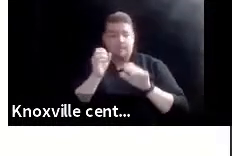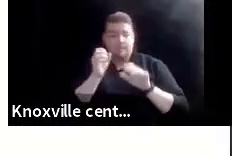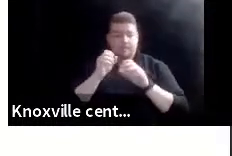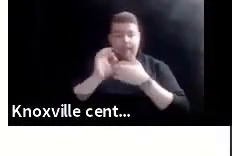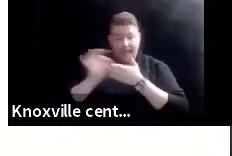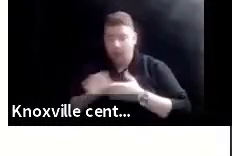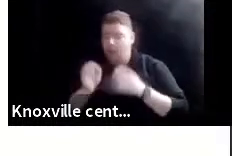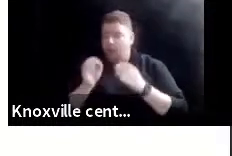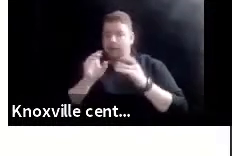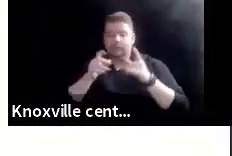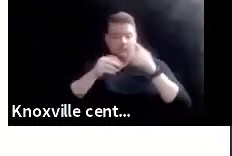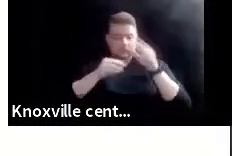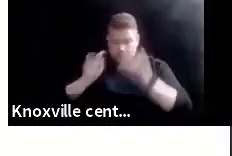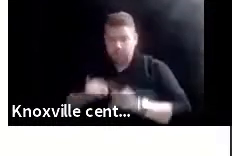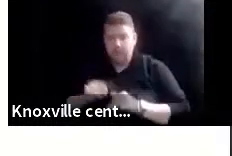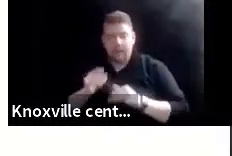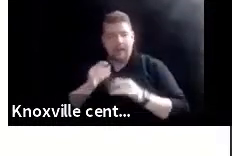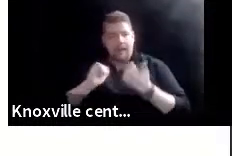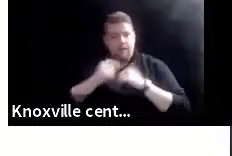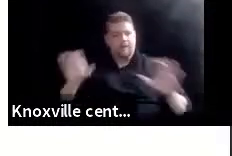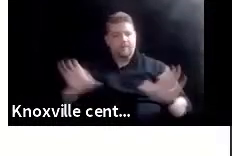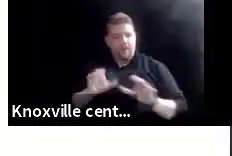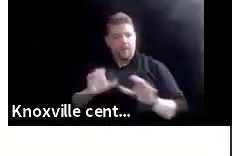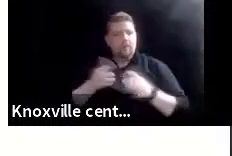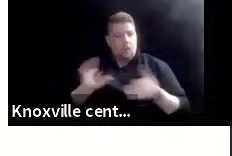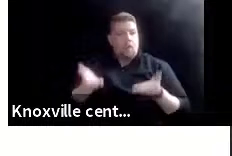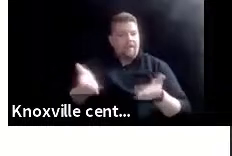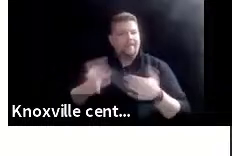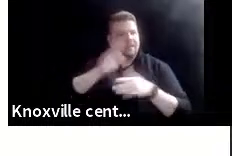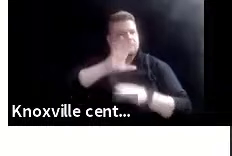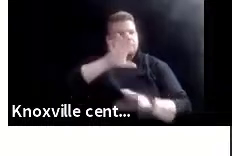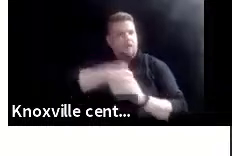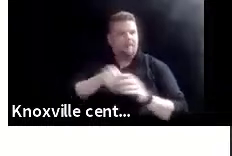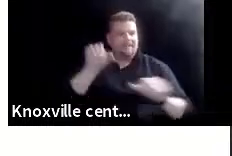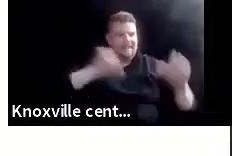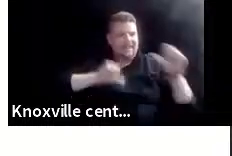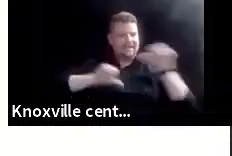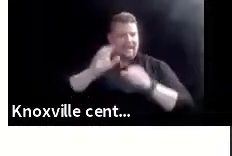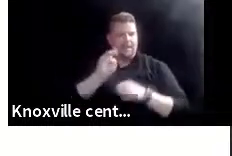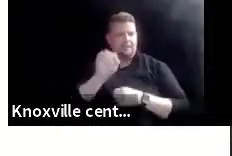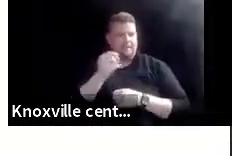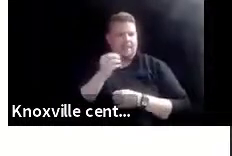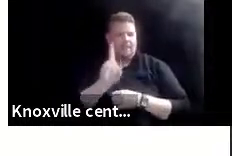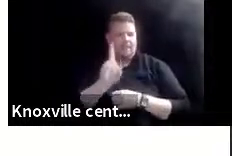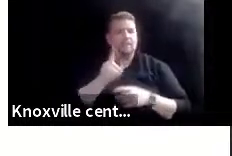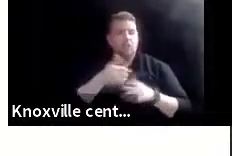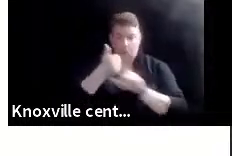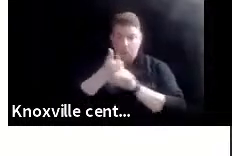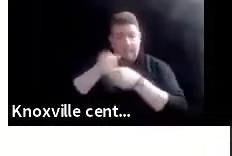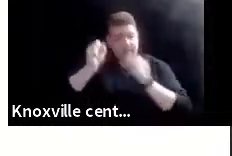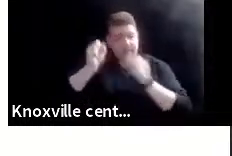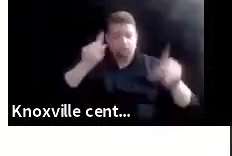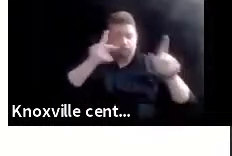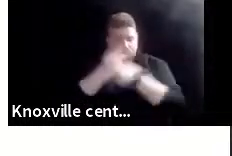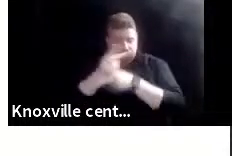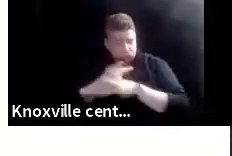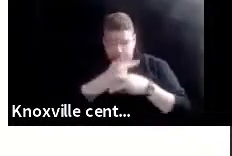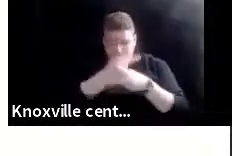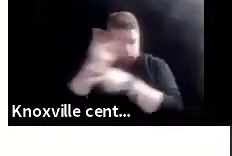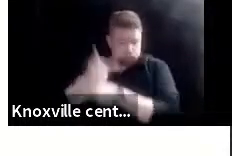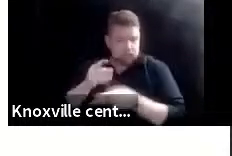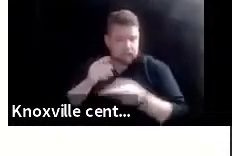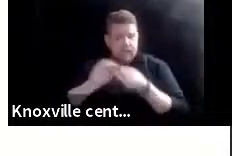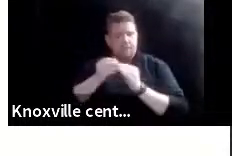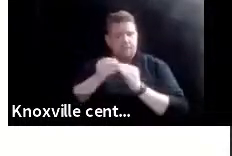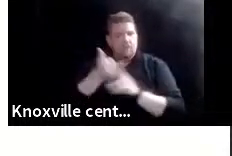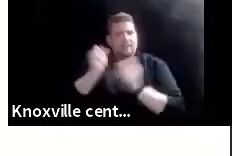done. And we encourage you to do that. That's part of the scientific method. So please go and explore these data sets yourself.